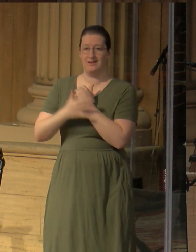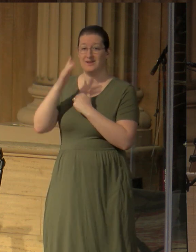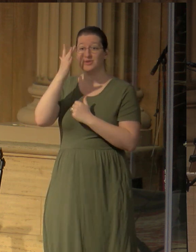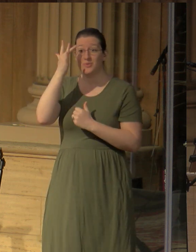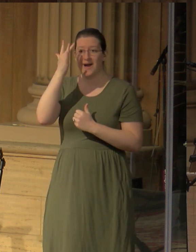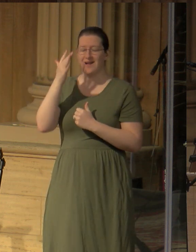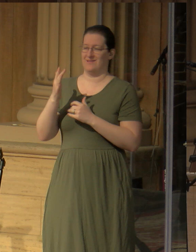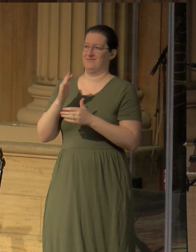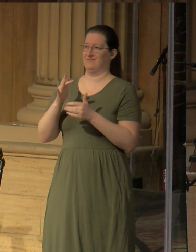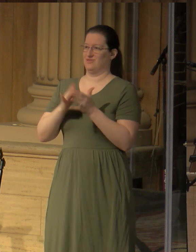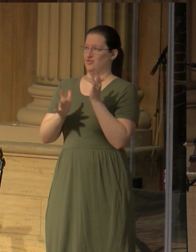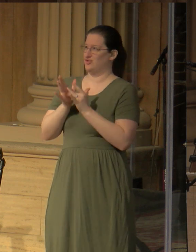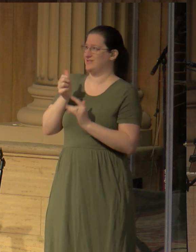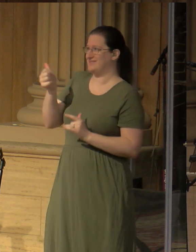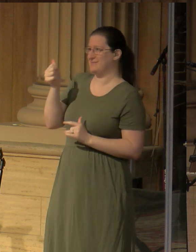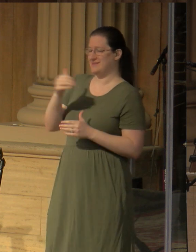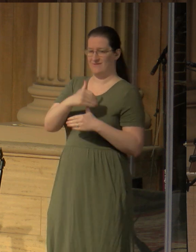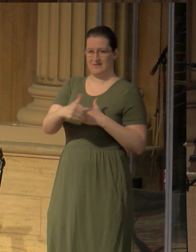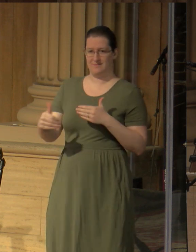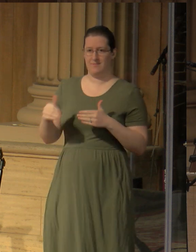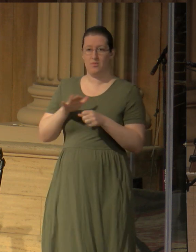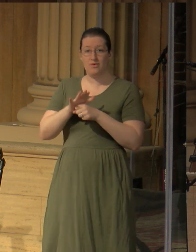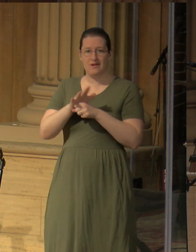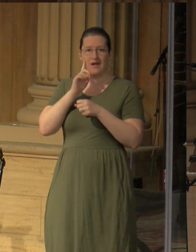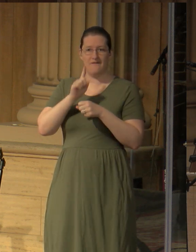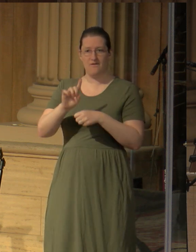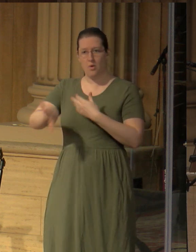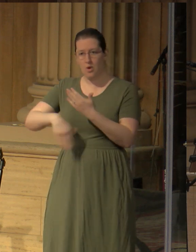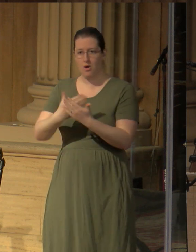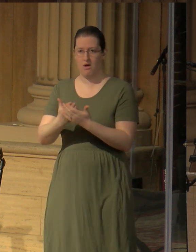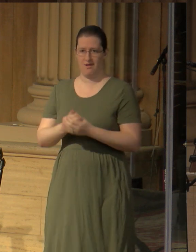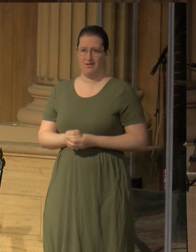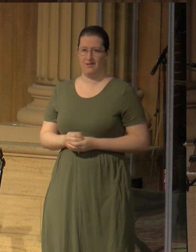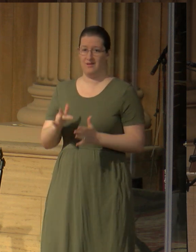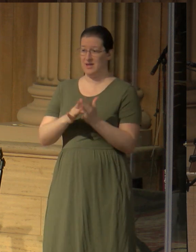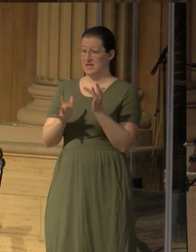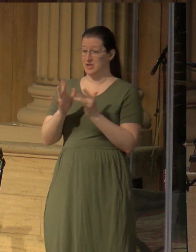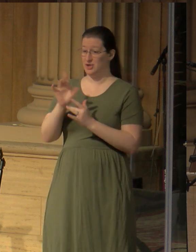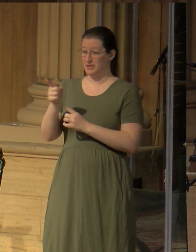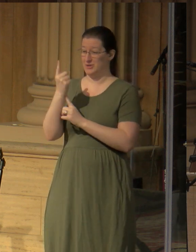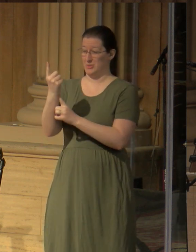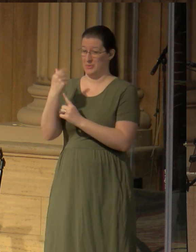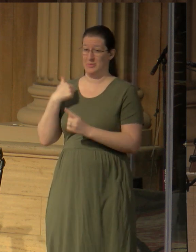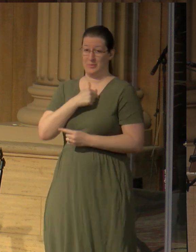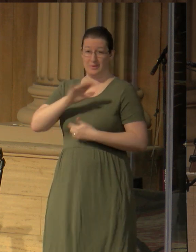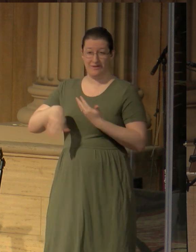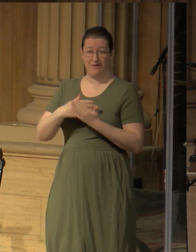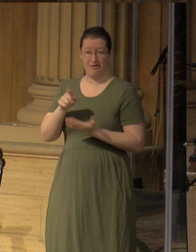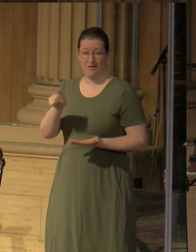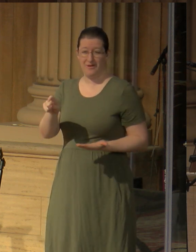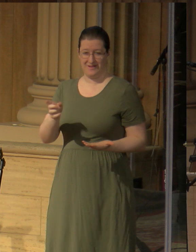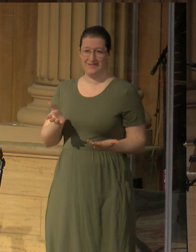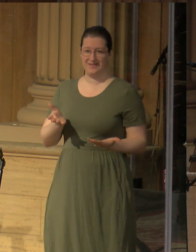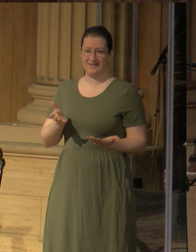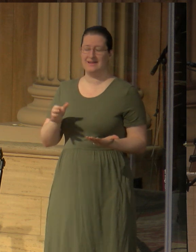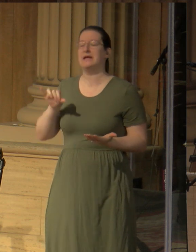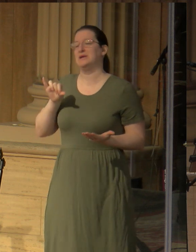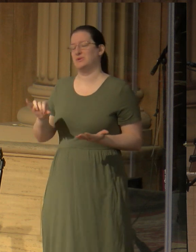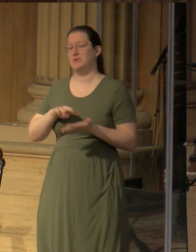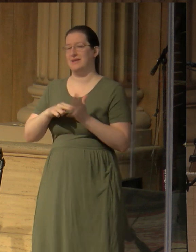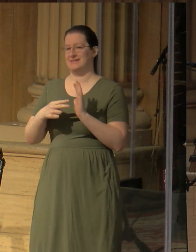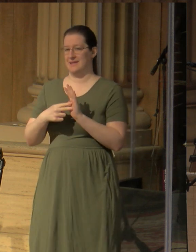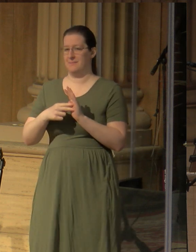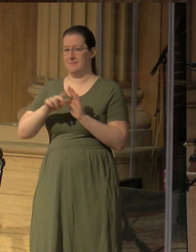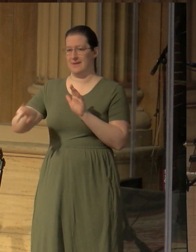world. Jesus is the one that everyone needs. Jesus is enough for all. And so that's the meaning in the